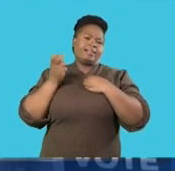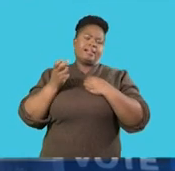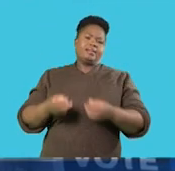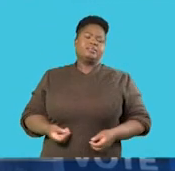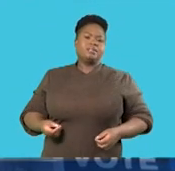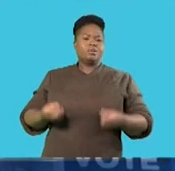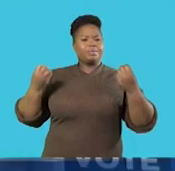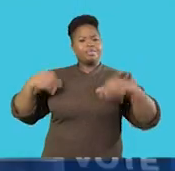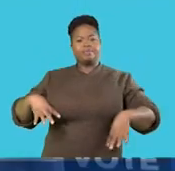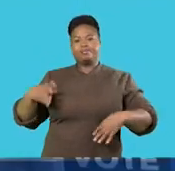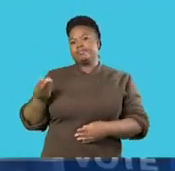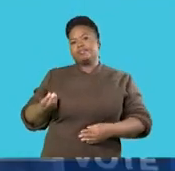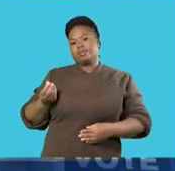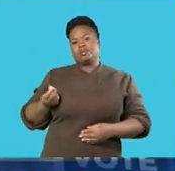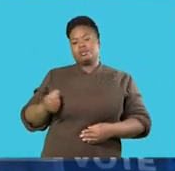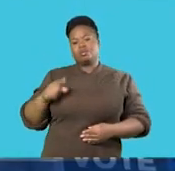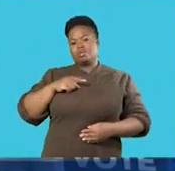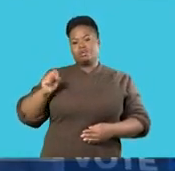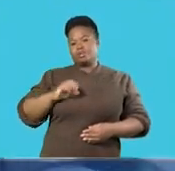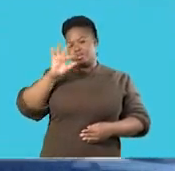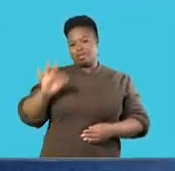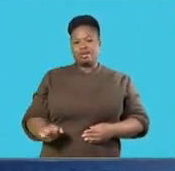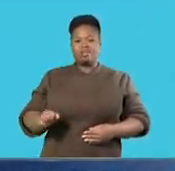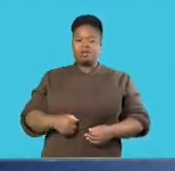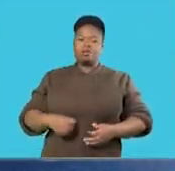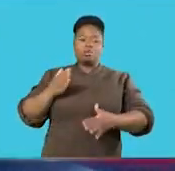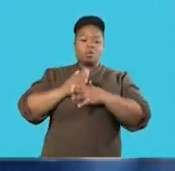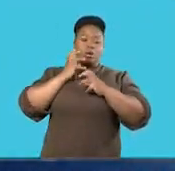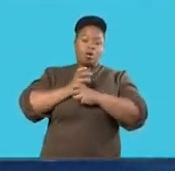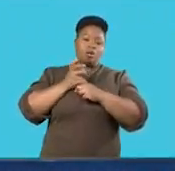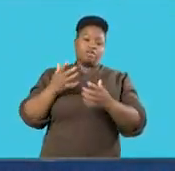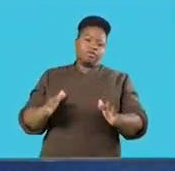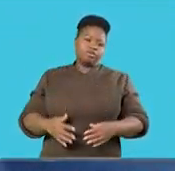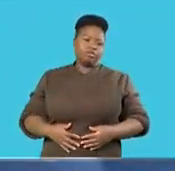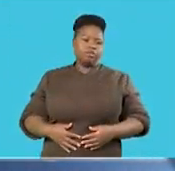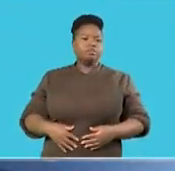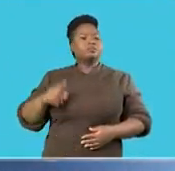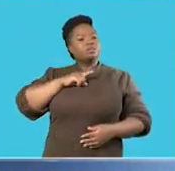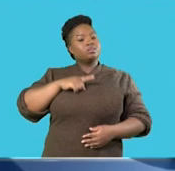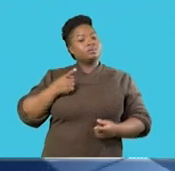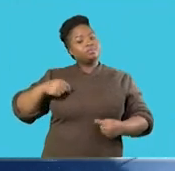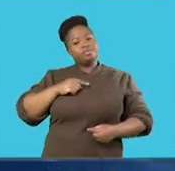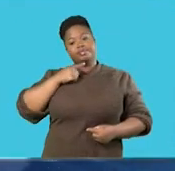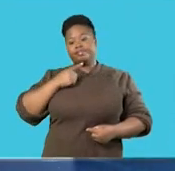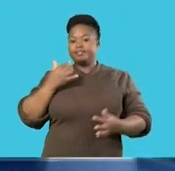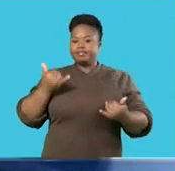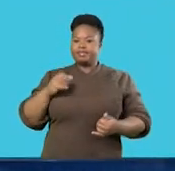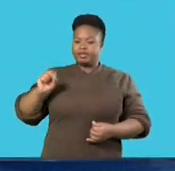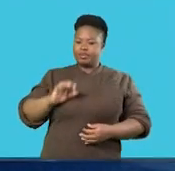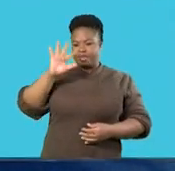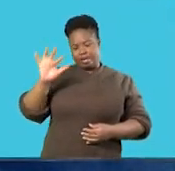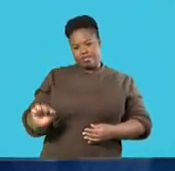and waste money that South Africans have worked so hard for. Yes. That is why we say South